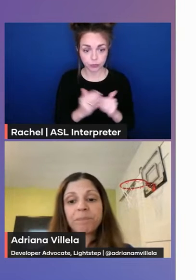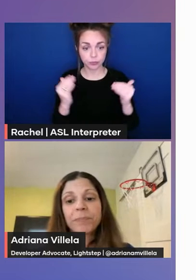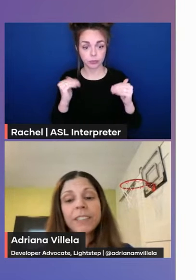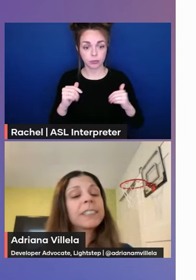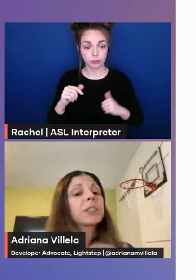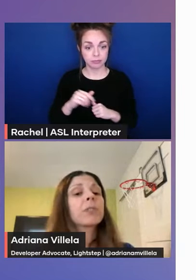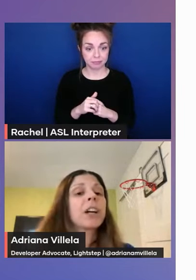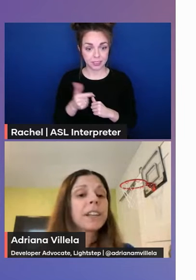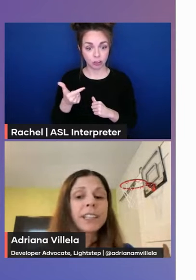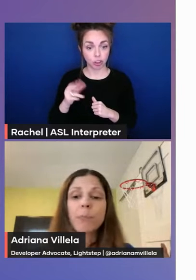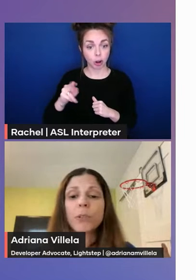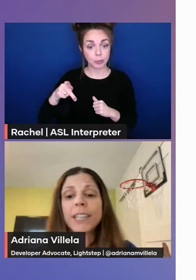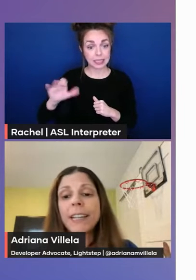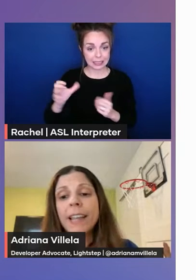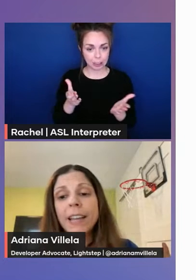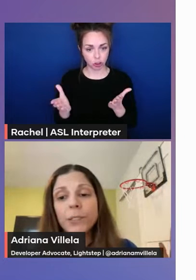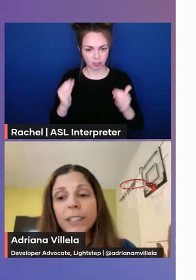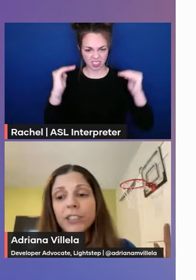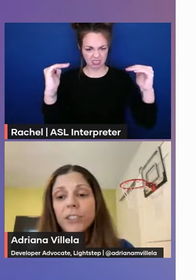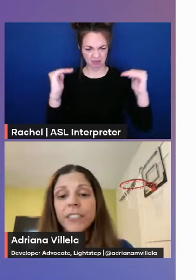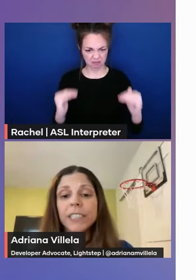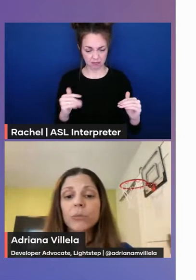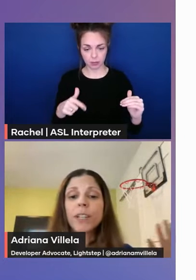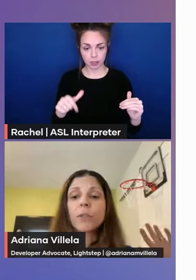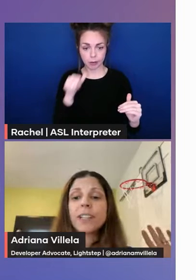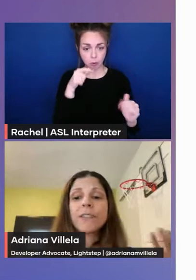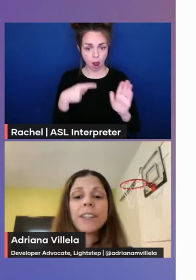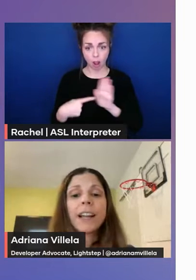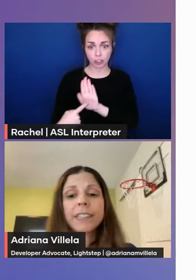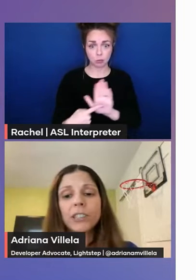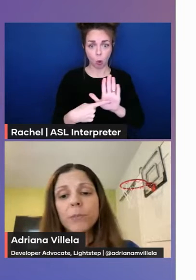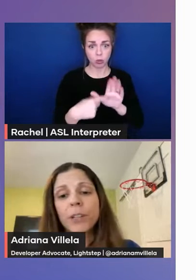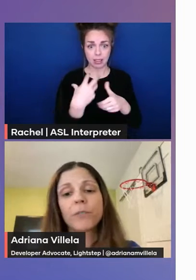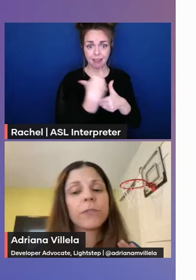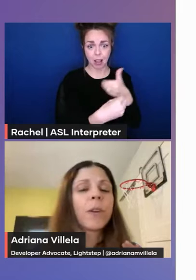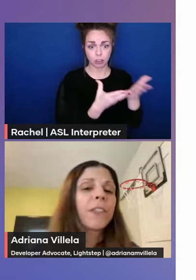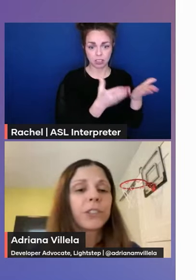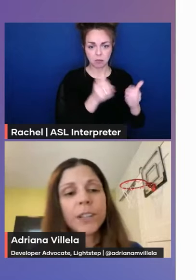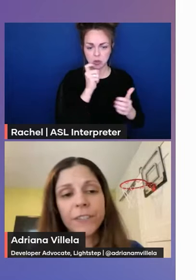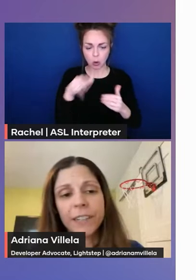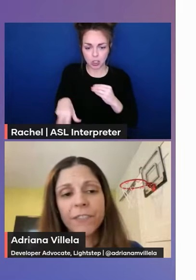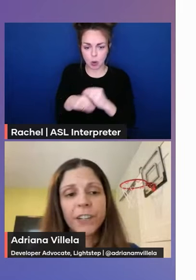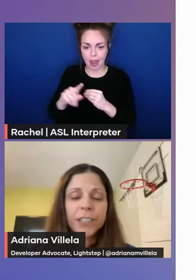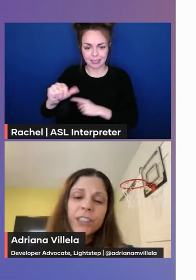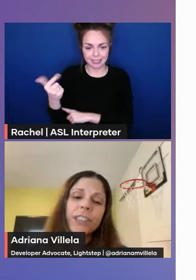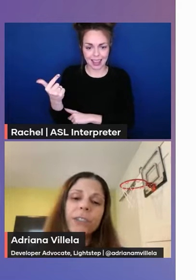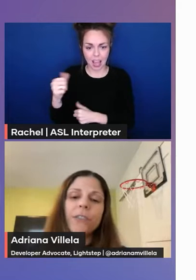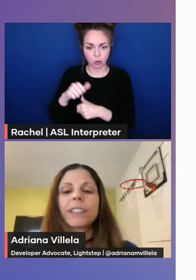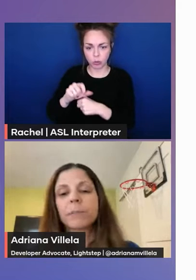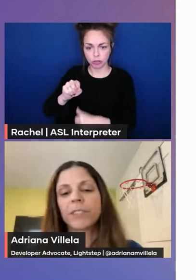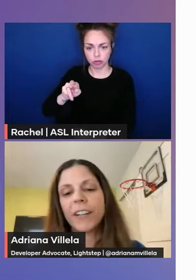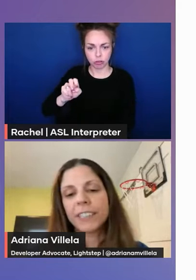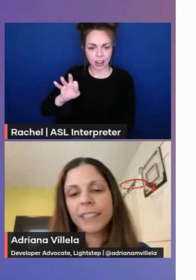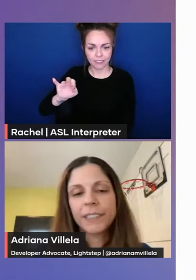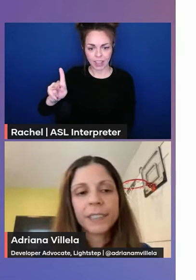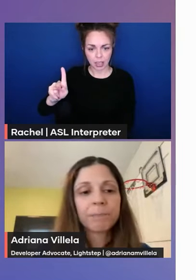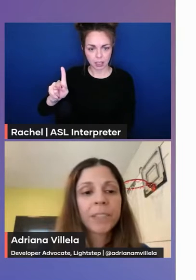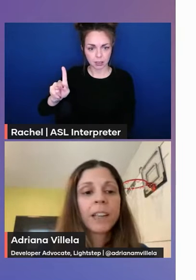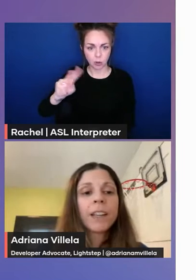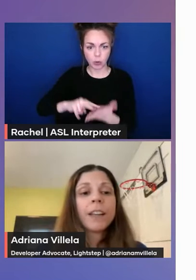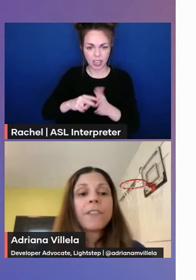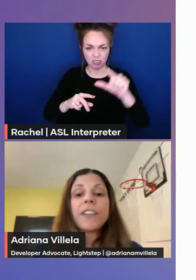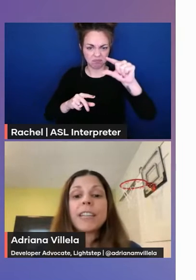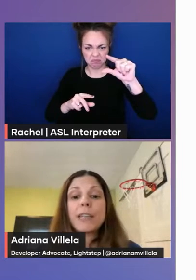service. Since we're not exposing any outside services, we don't need the tags attribute with the Traefik configuration, so that simplifies